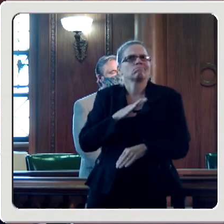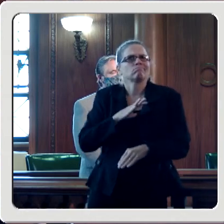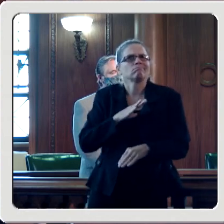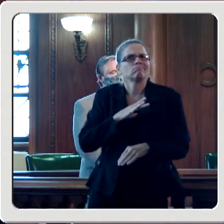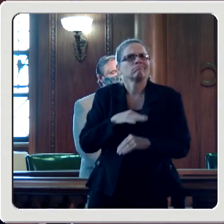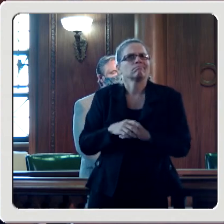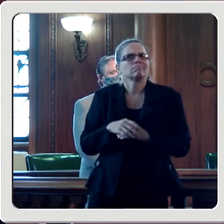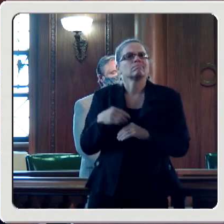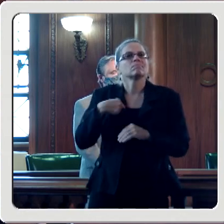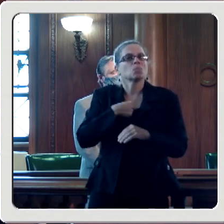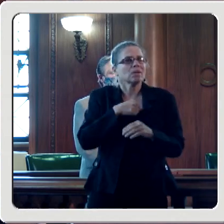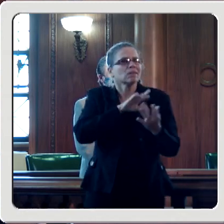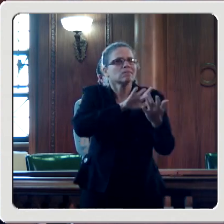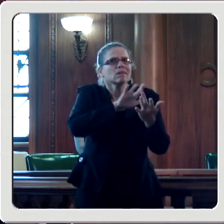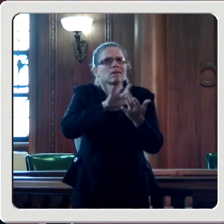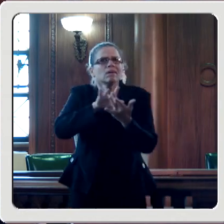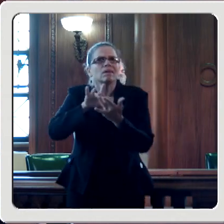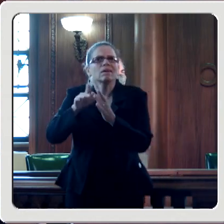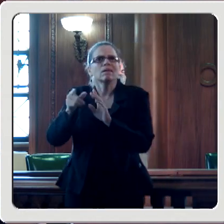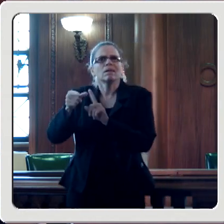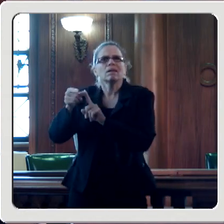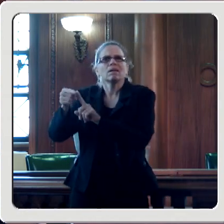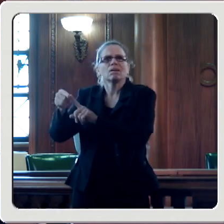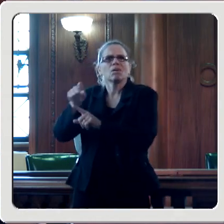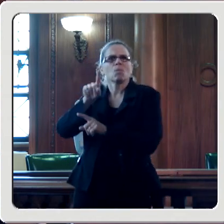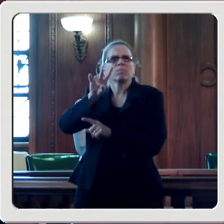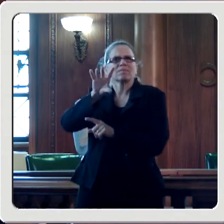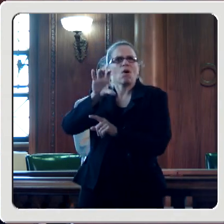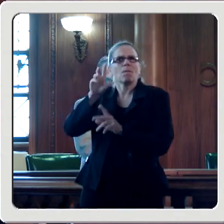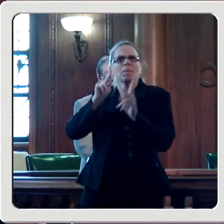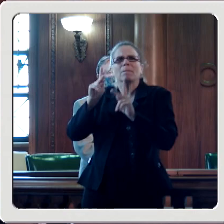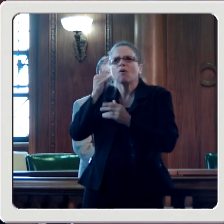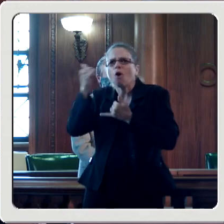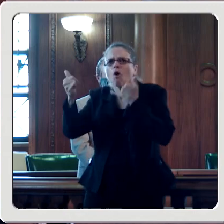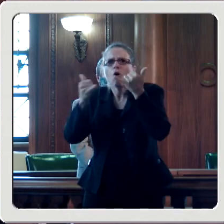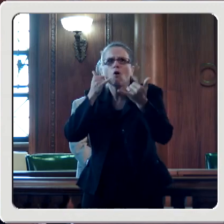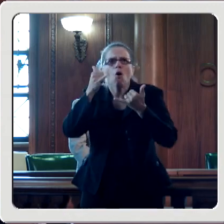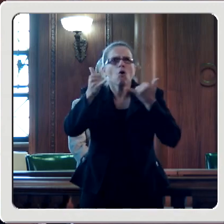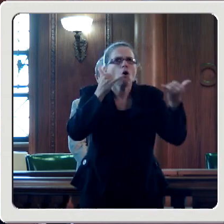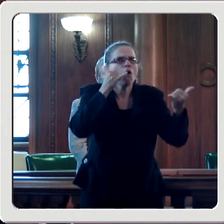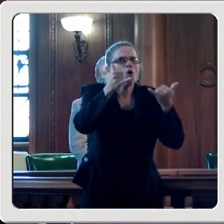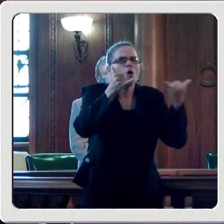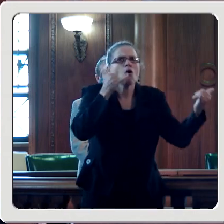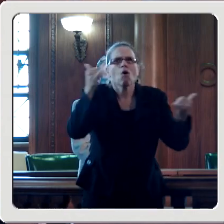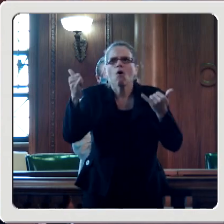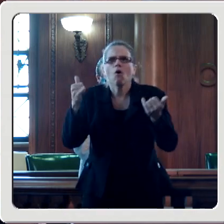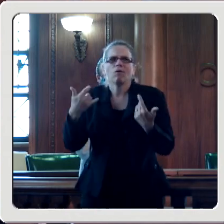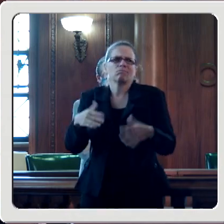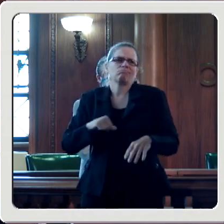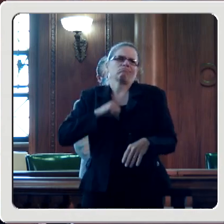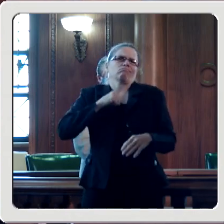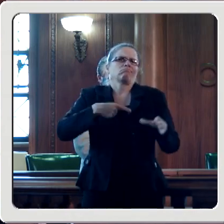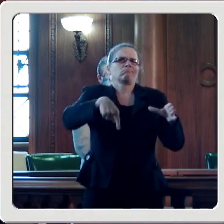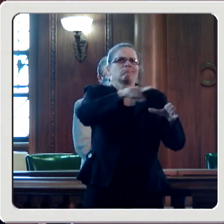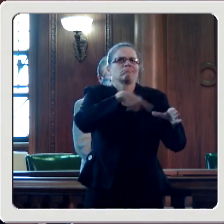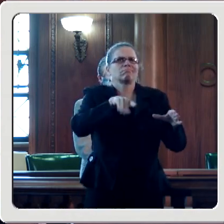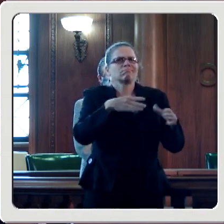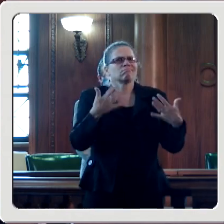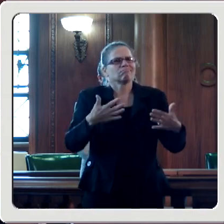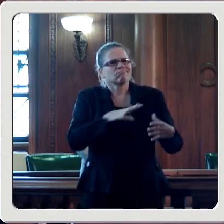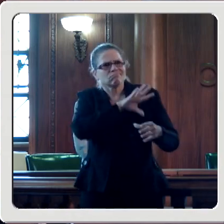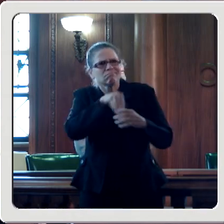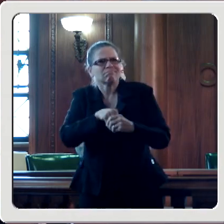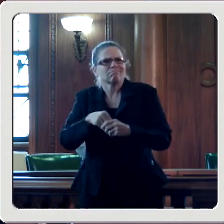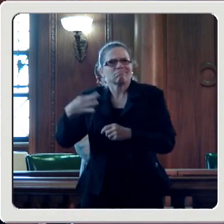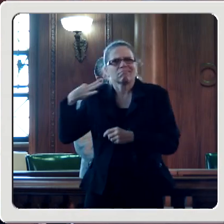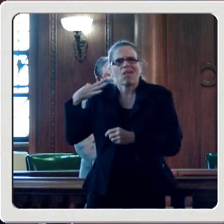am appreciative of the work of the nurses in the Springfield Public School, as well as their